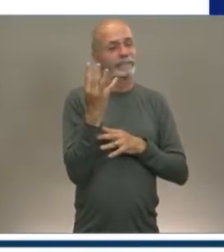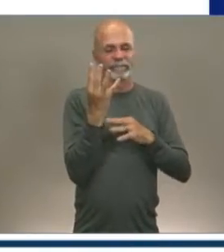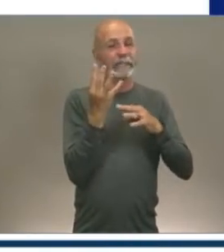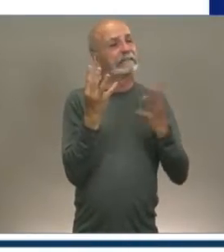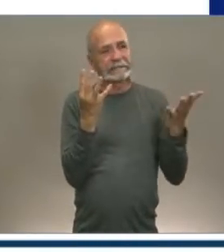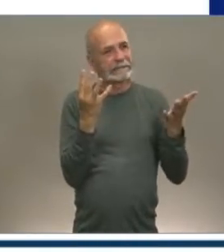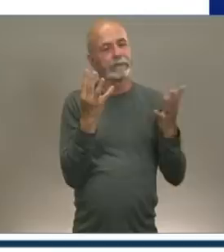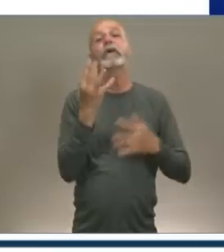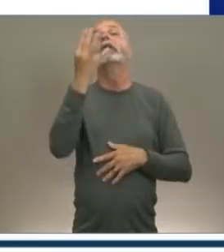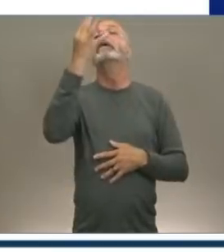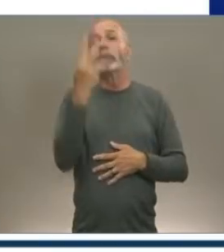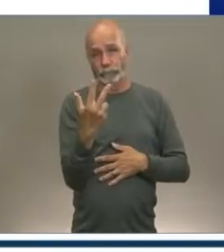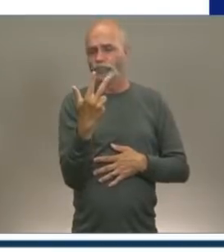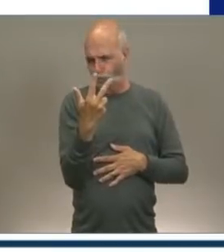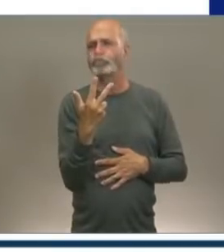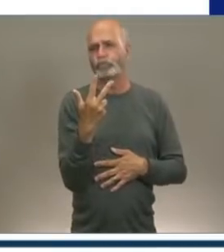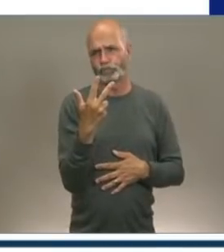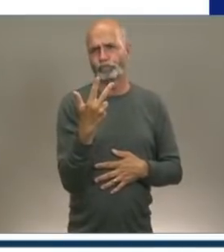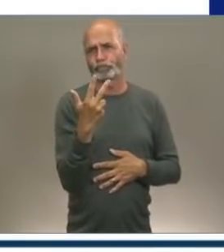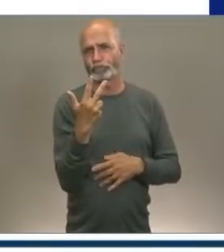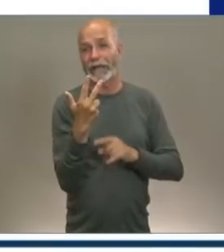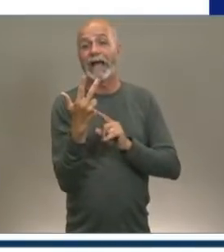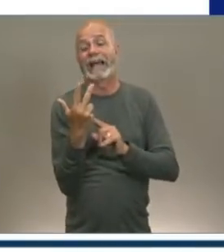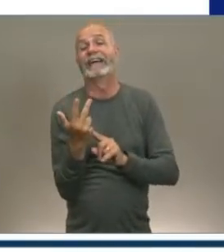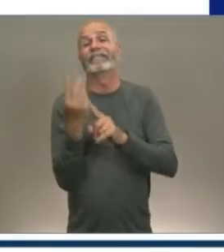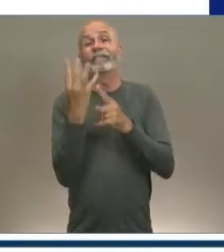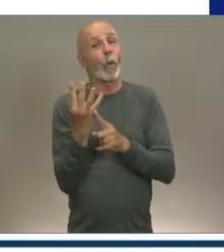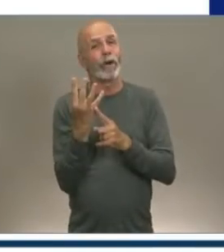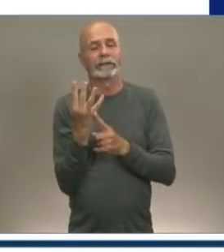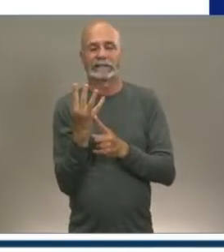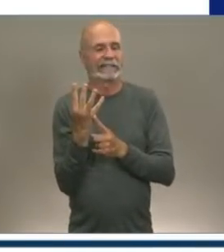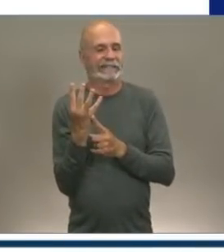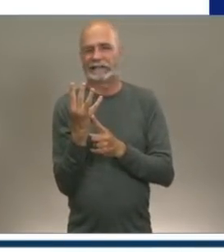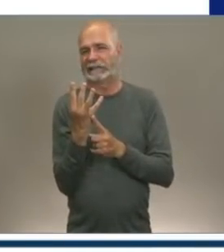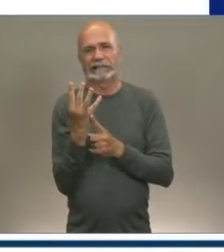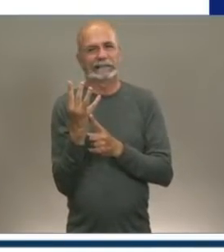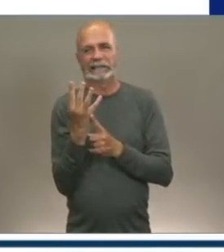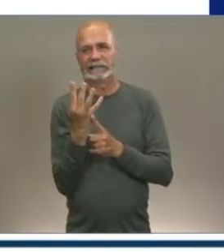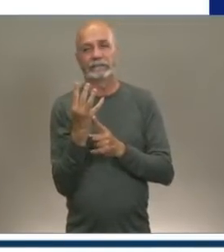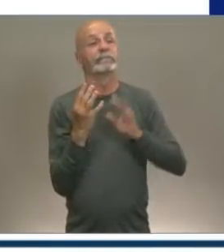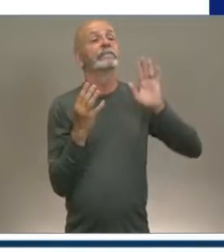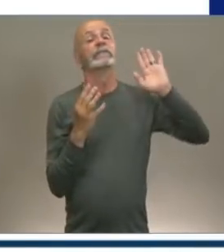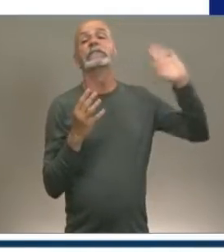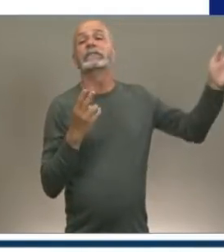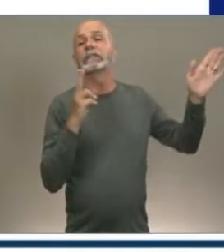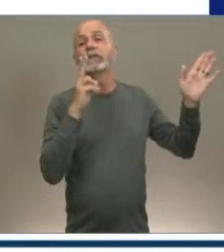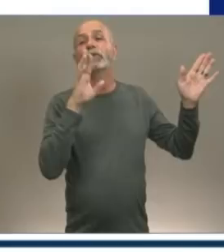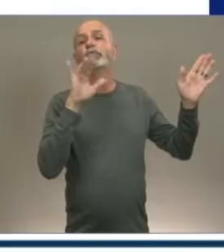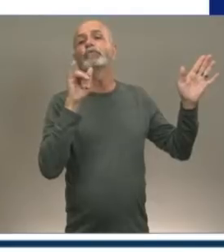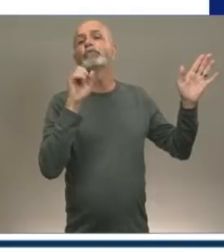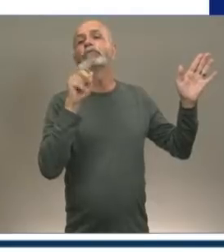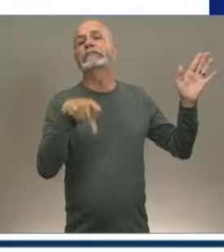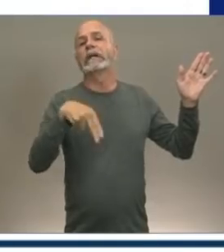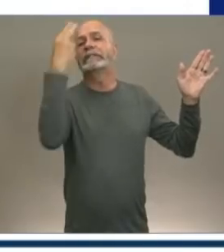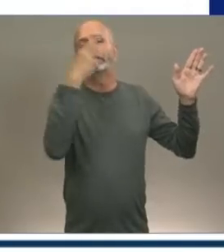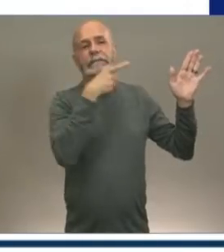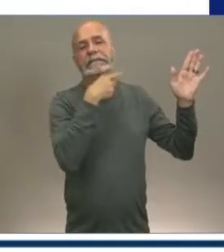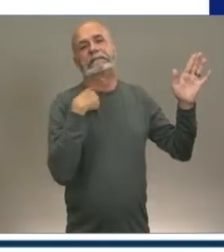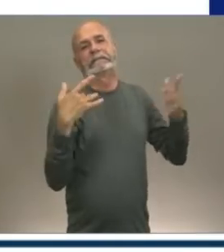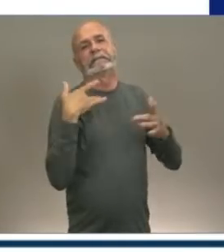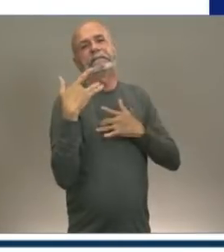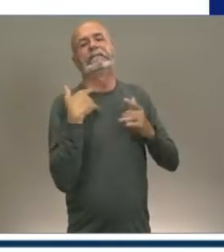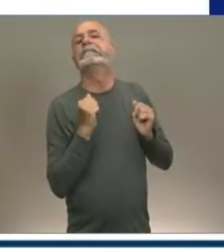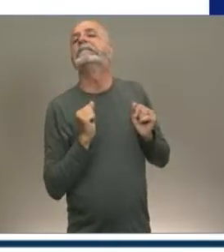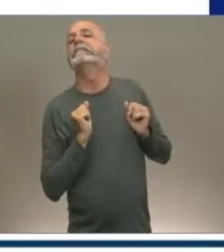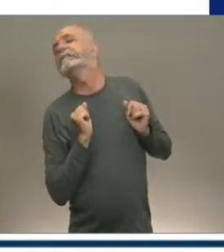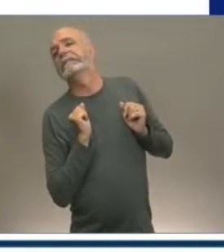Unfortunately, I was surprised that their risk tolerance is different than that. So we'll be prepared